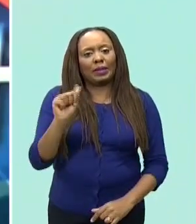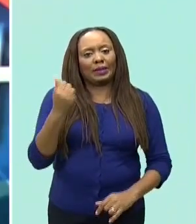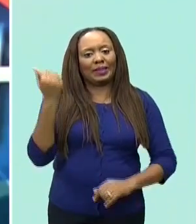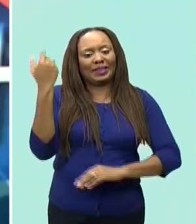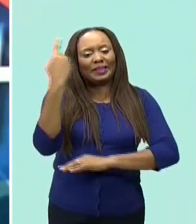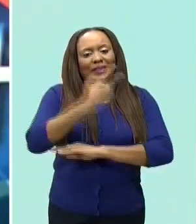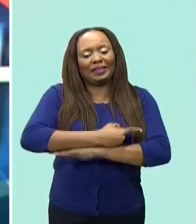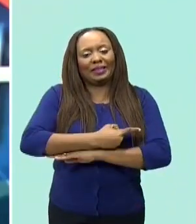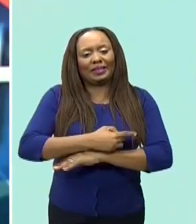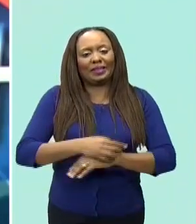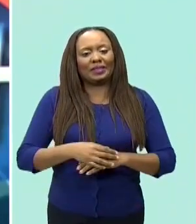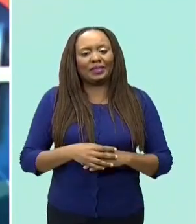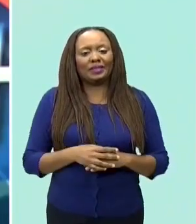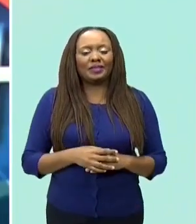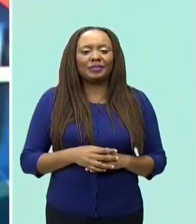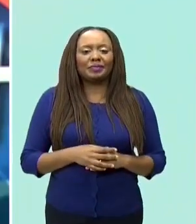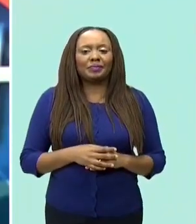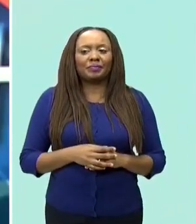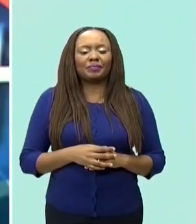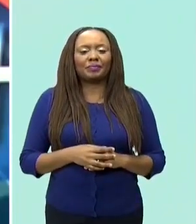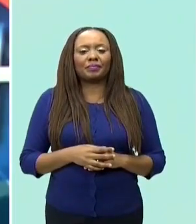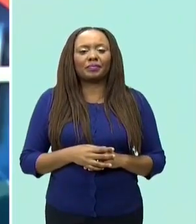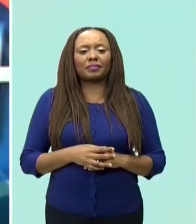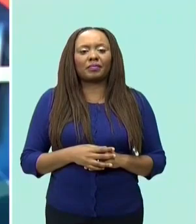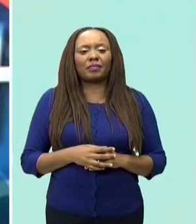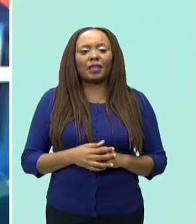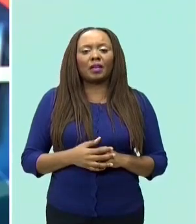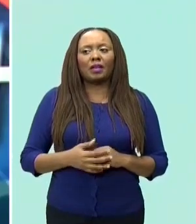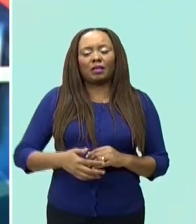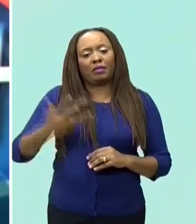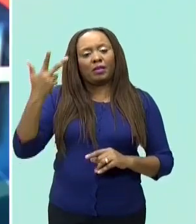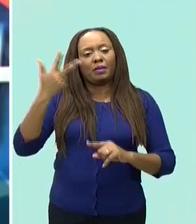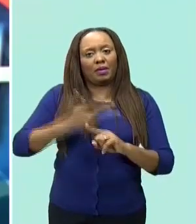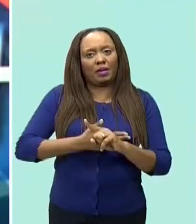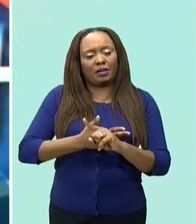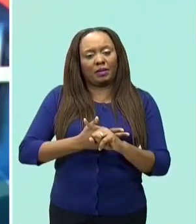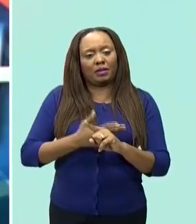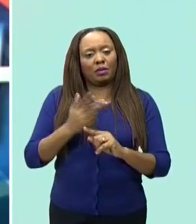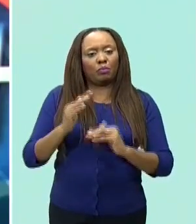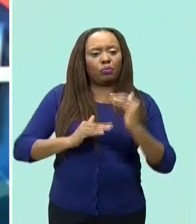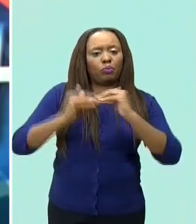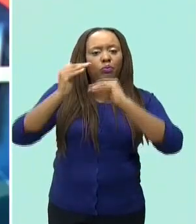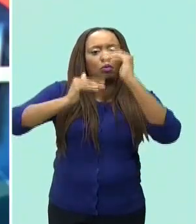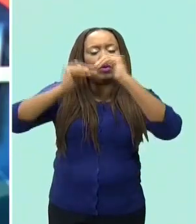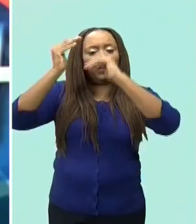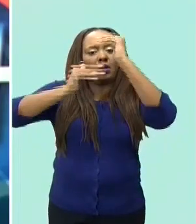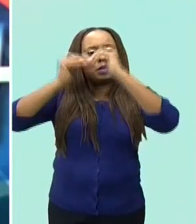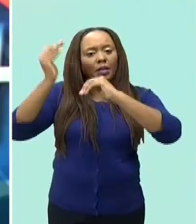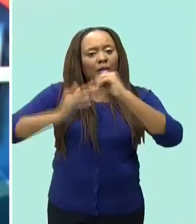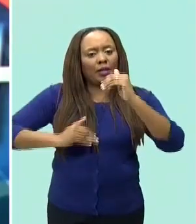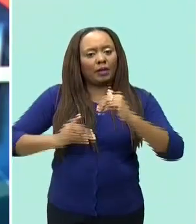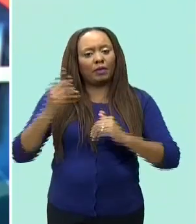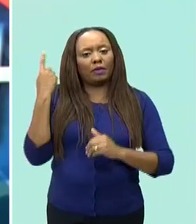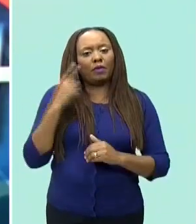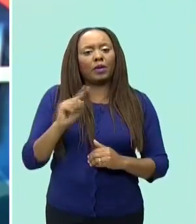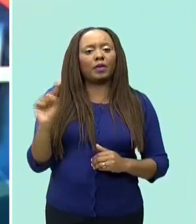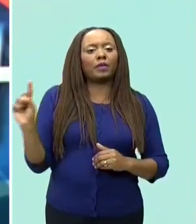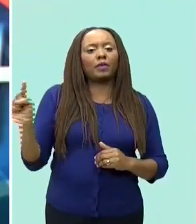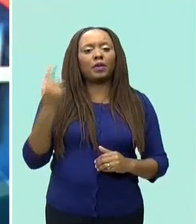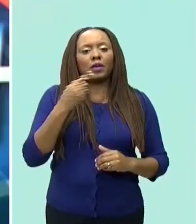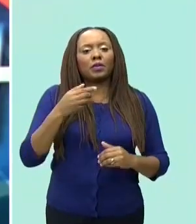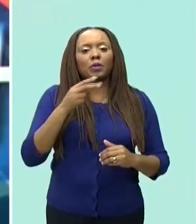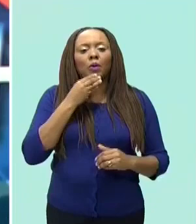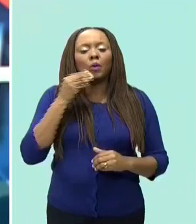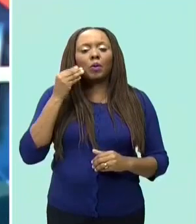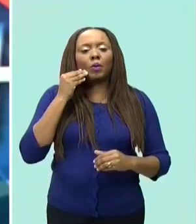period. Well, with just about 3 months of construction so far, Barbados' first ever drive-through home improvement, building